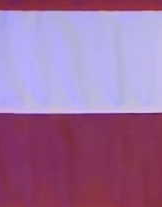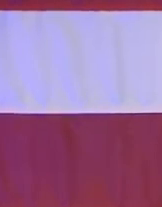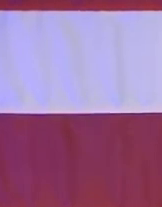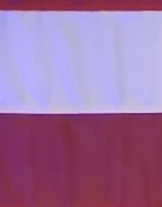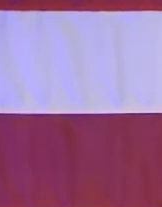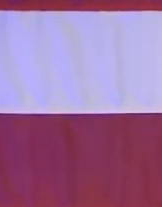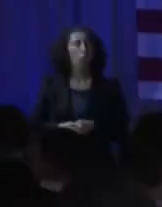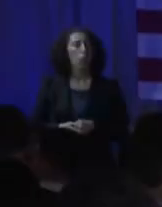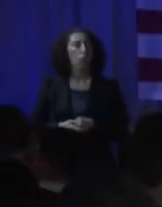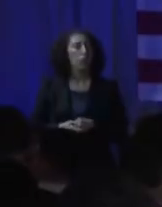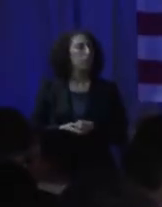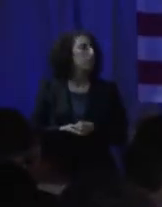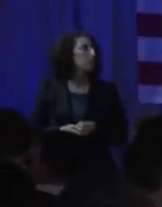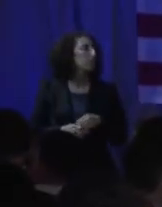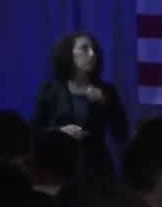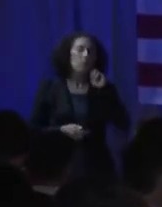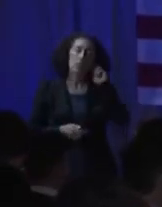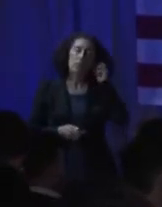Yorkers.